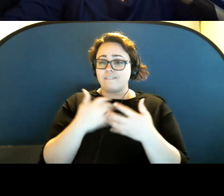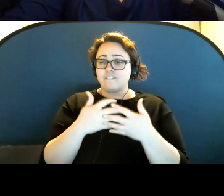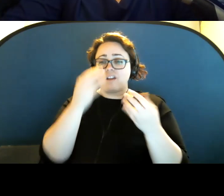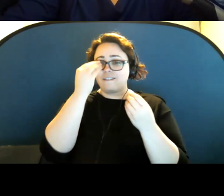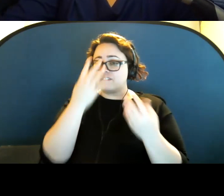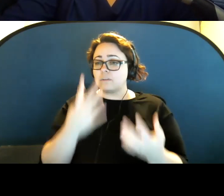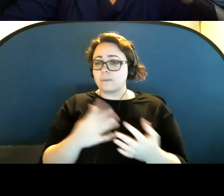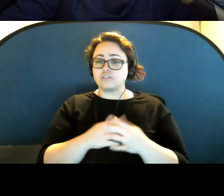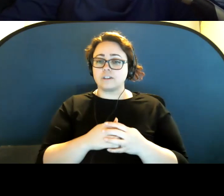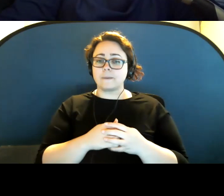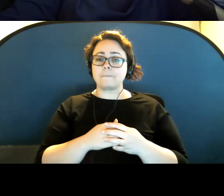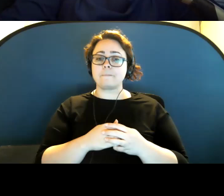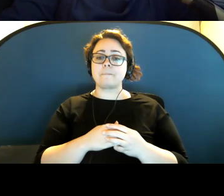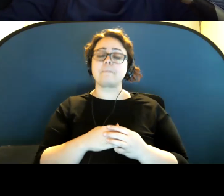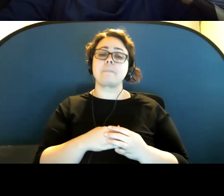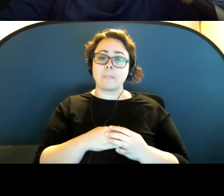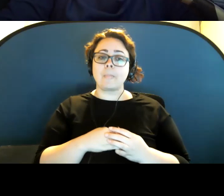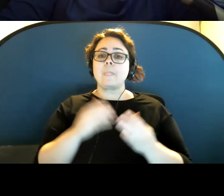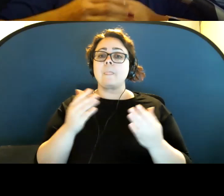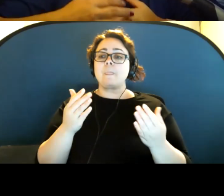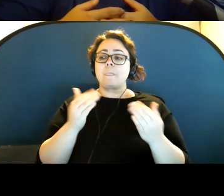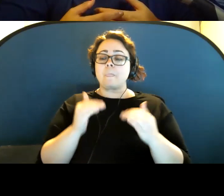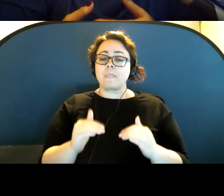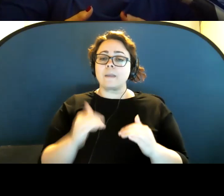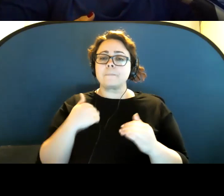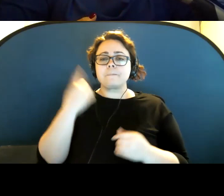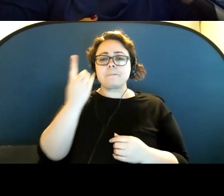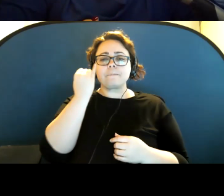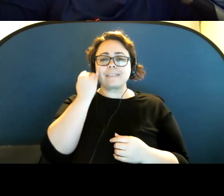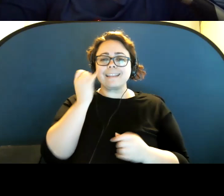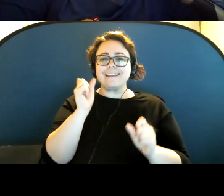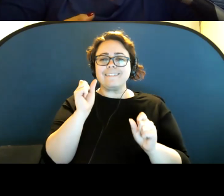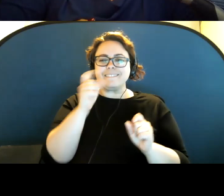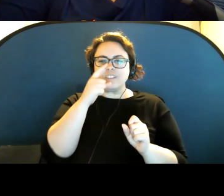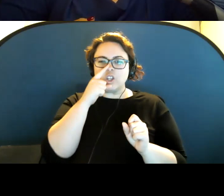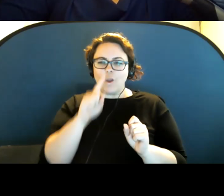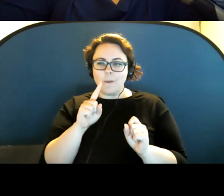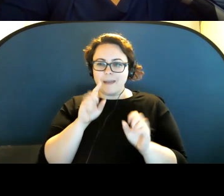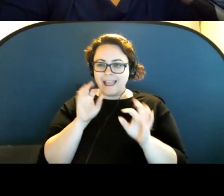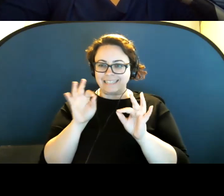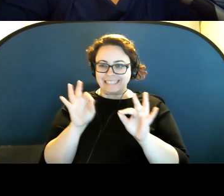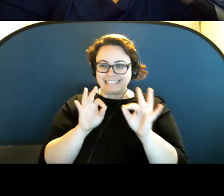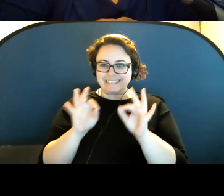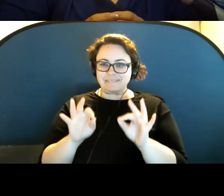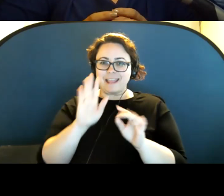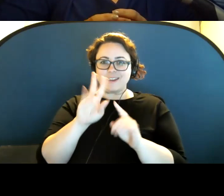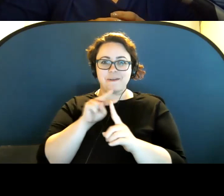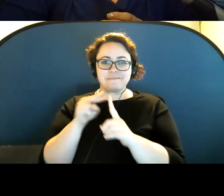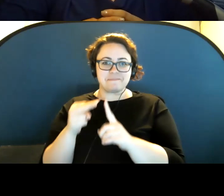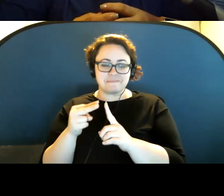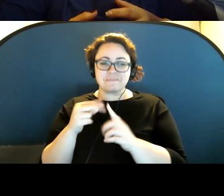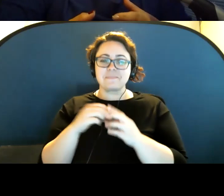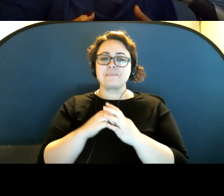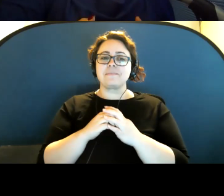So Dr. Keebler, I was wondering if you could sort of give us your spidey sense for a second, because the question is really asking, are